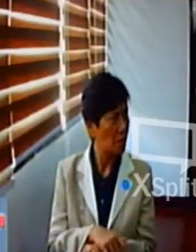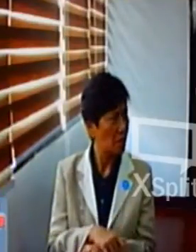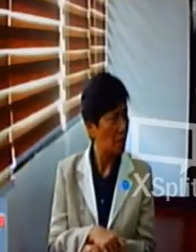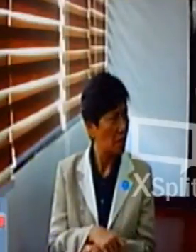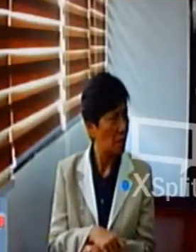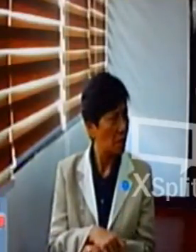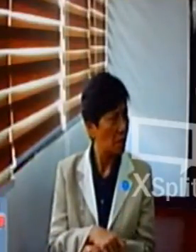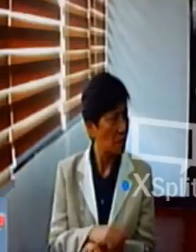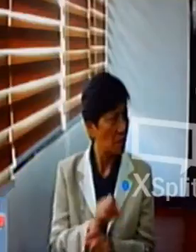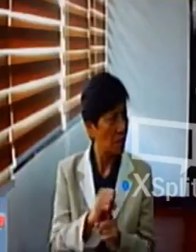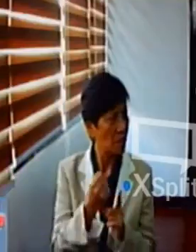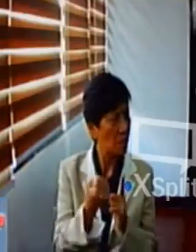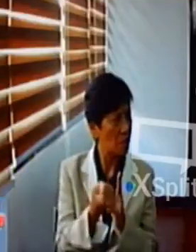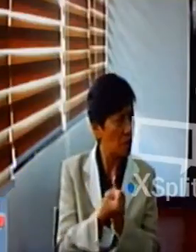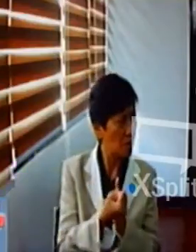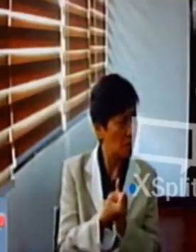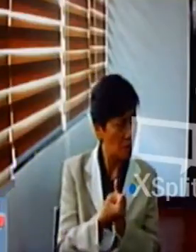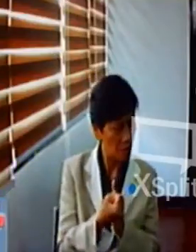the situation